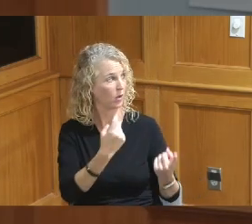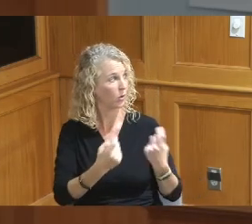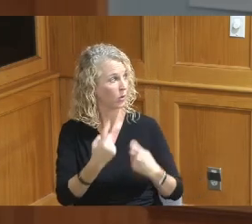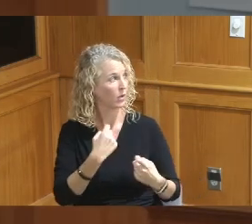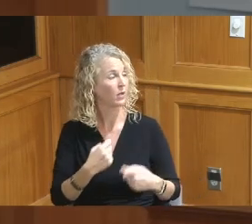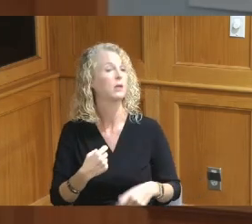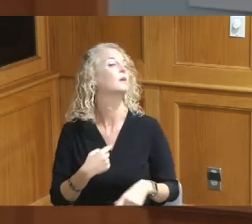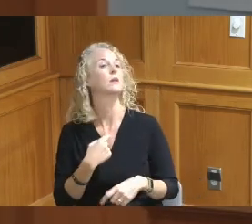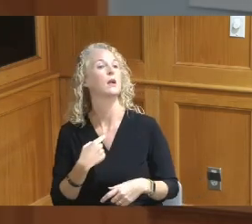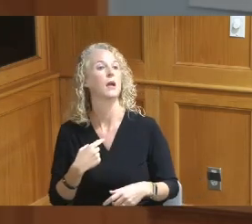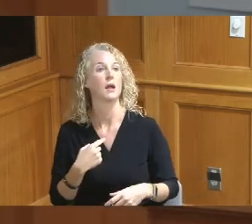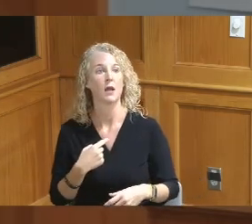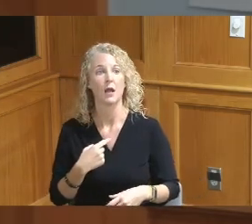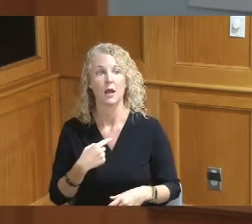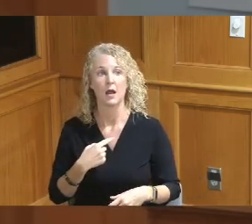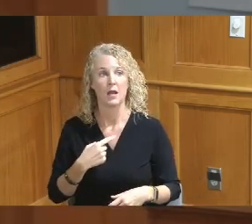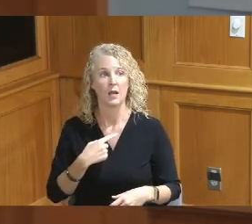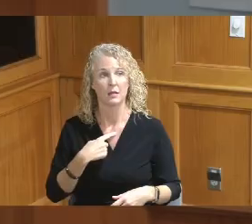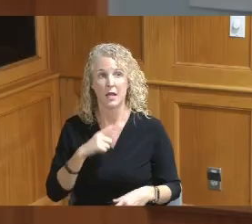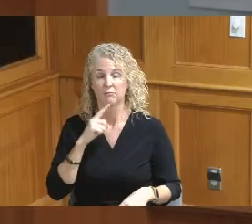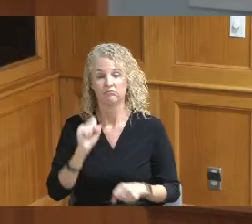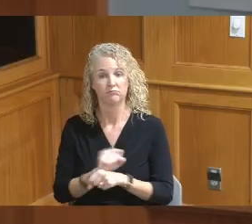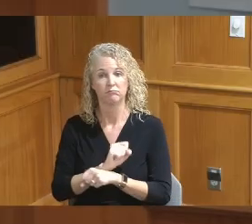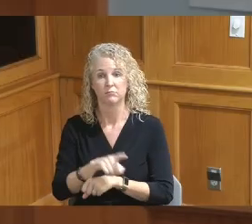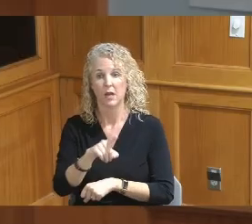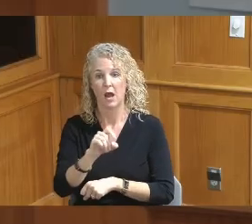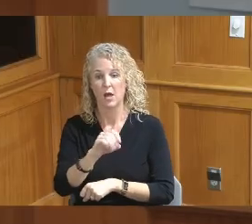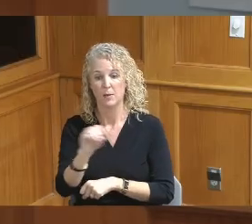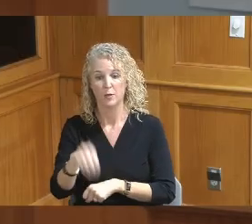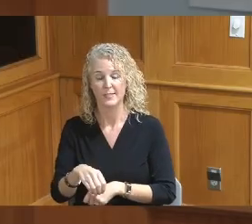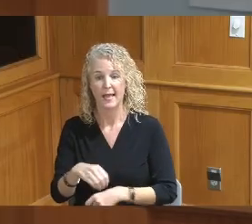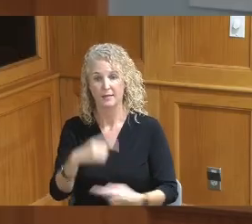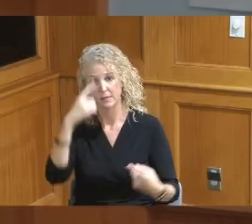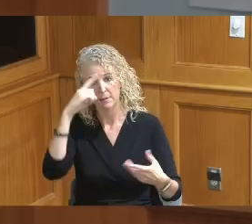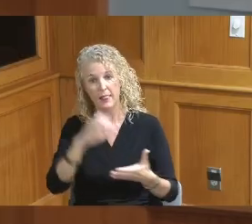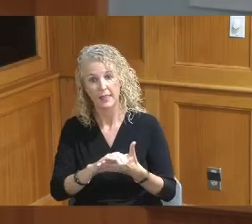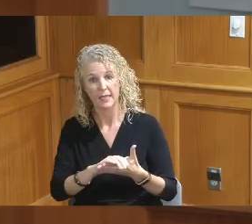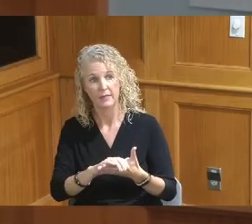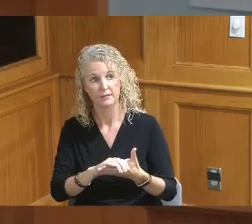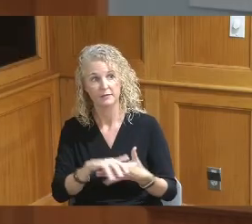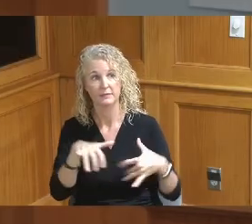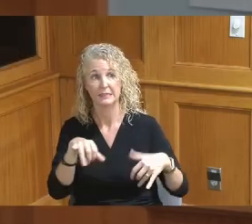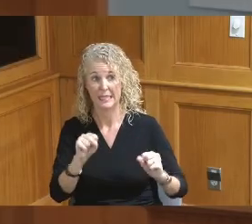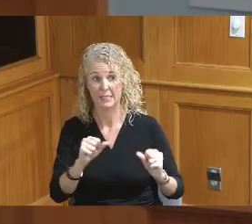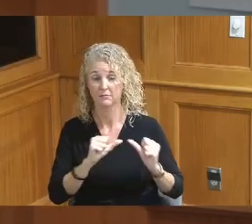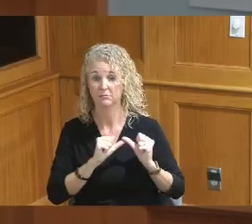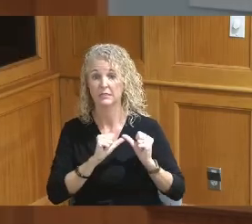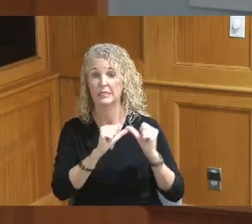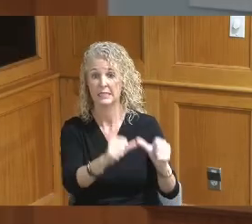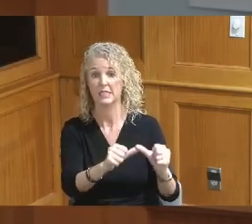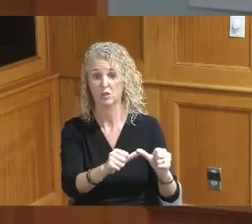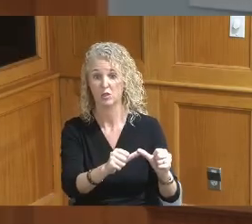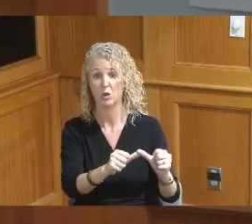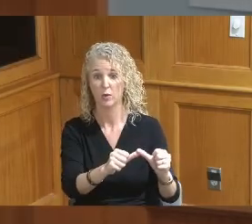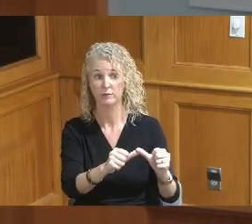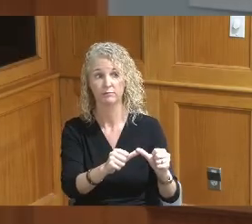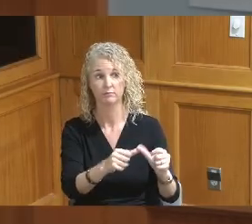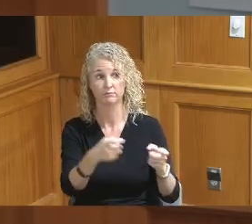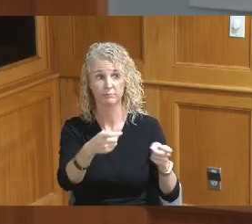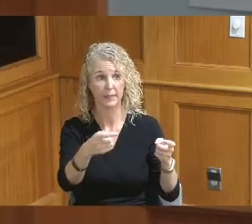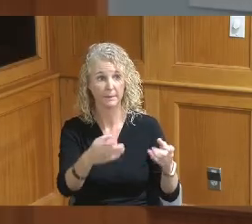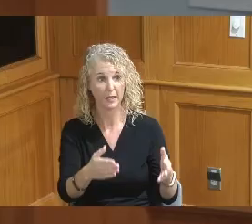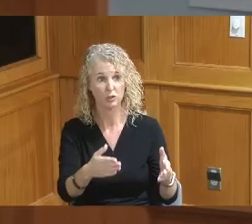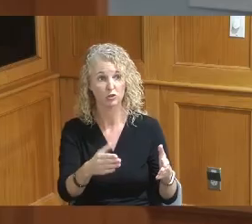I would take you up absolutely on the idea that let's push to try to push inside the county administration, push in